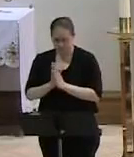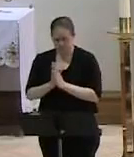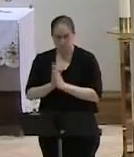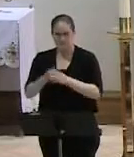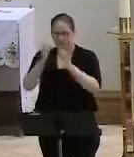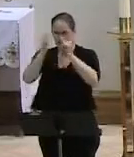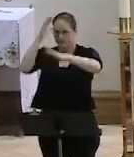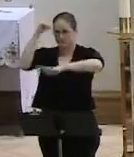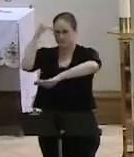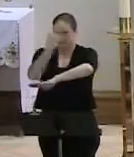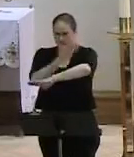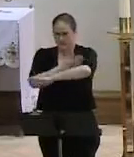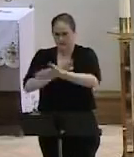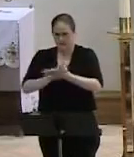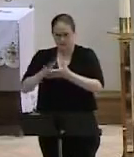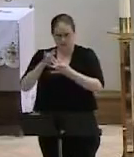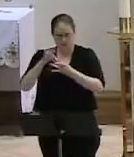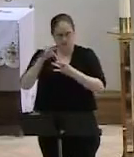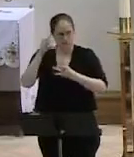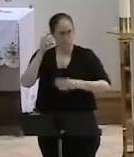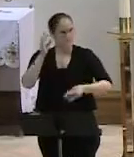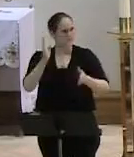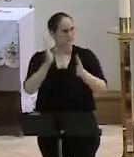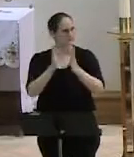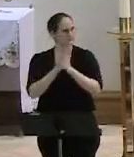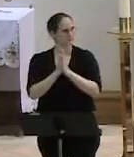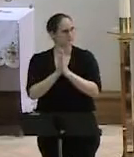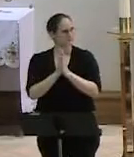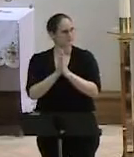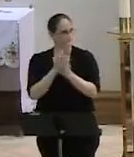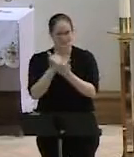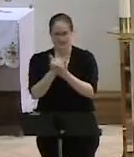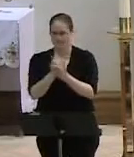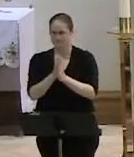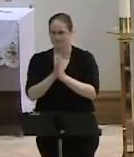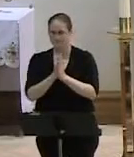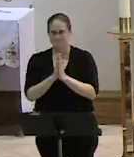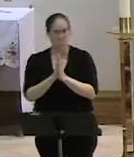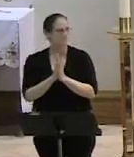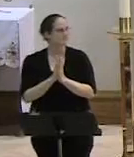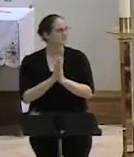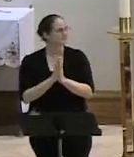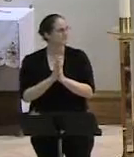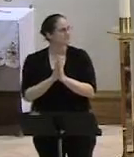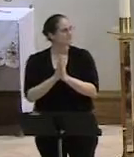In the name of the Father, and of the Son, and of the Holy Spirit, amen.